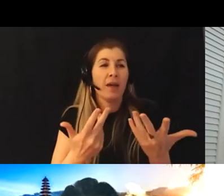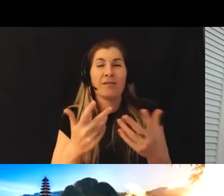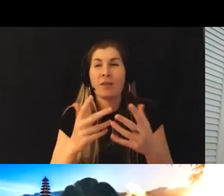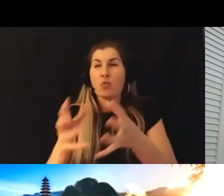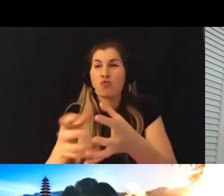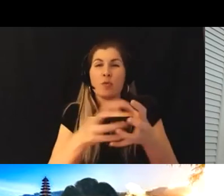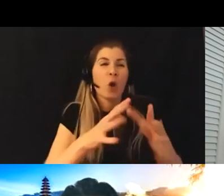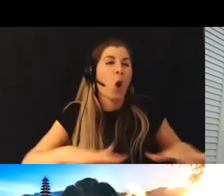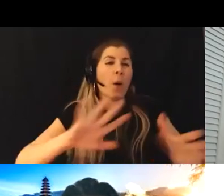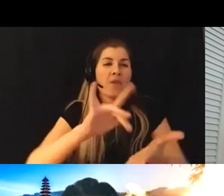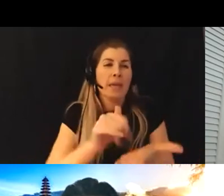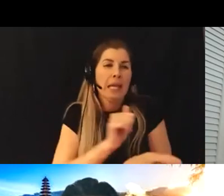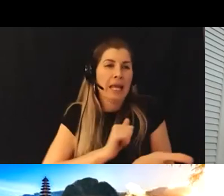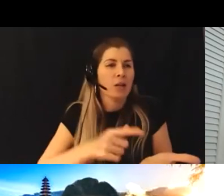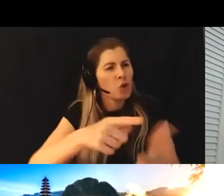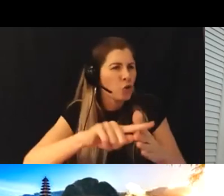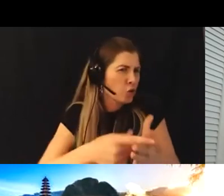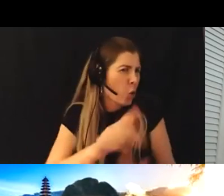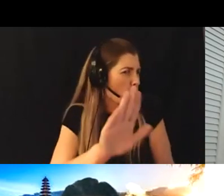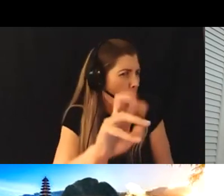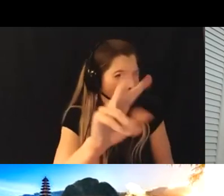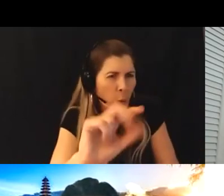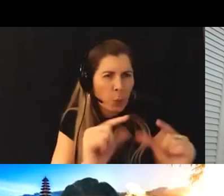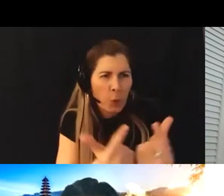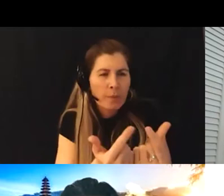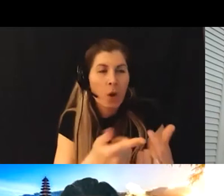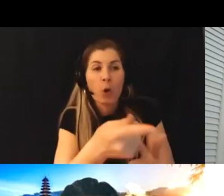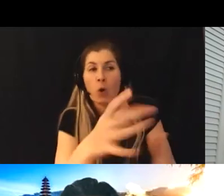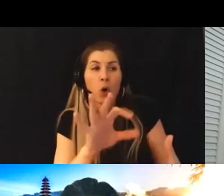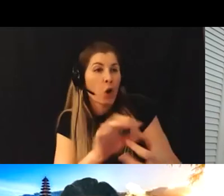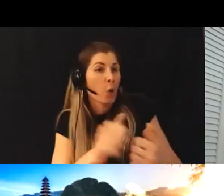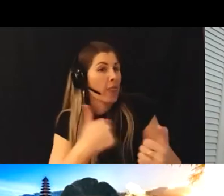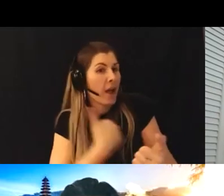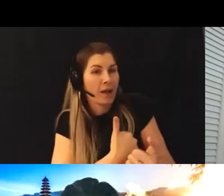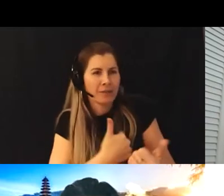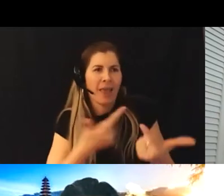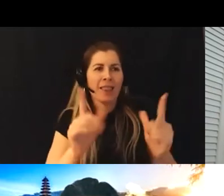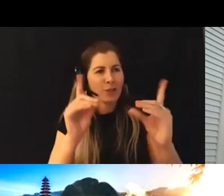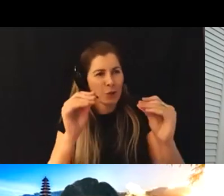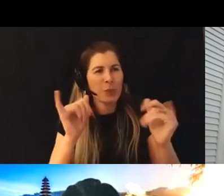need you to start yours. Hook up with us. We'll make it happen. Let's do it, everybody.